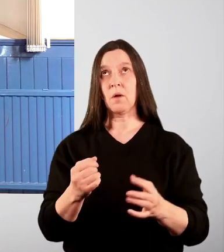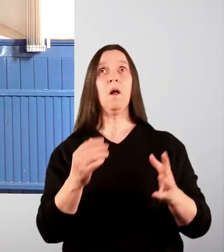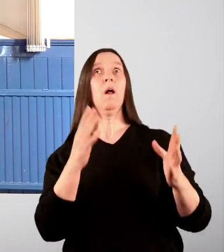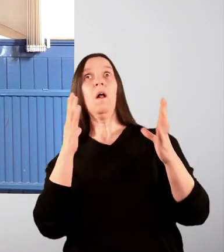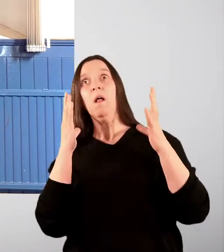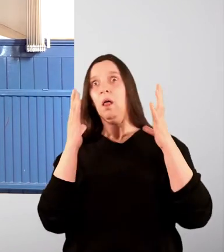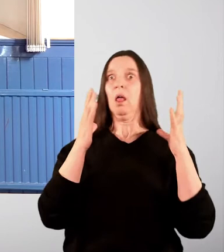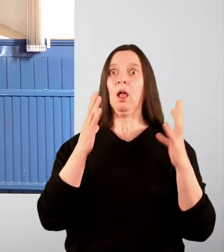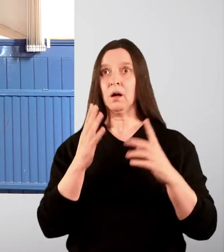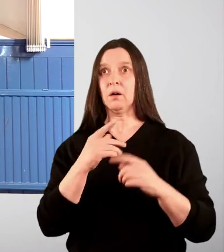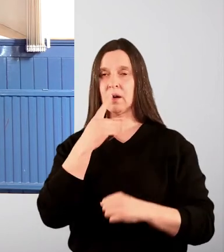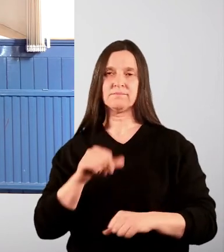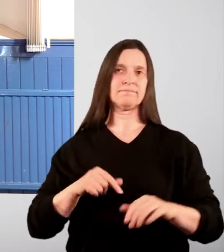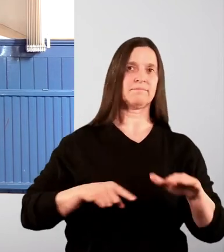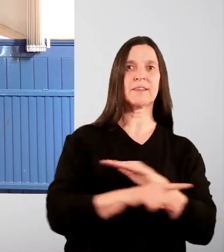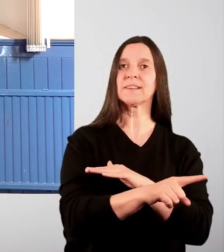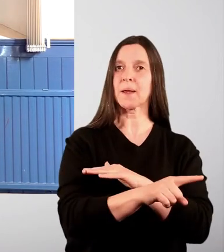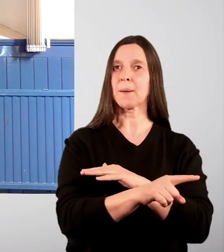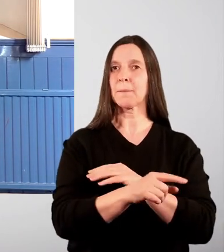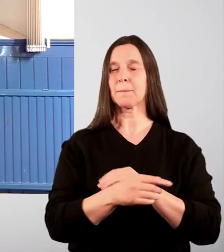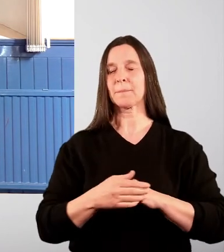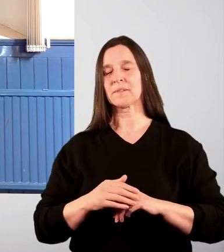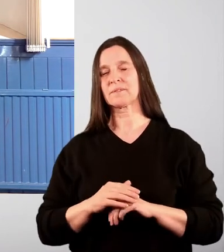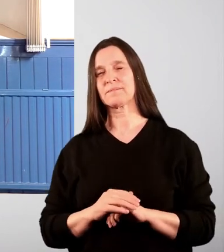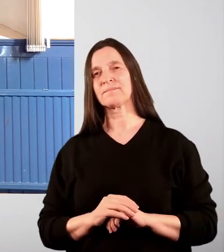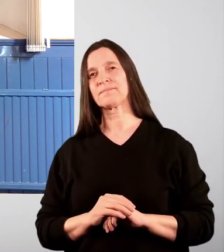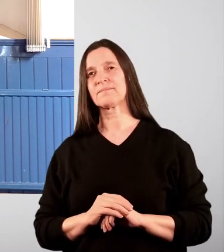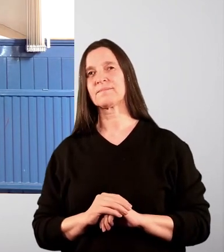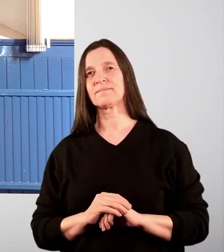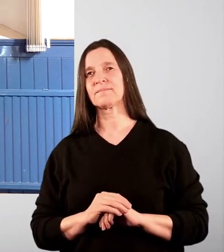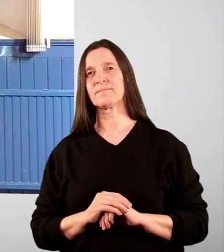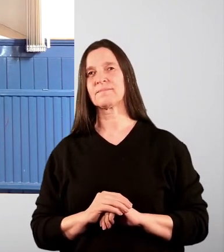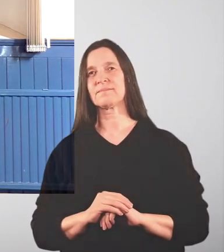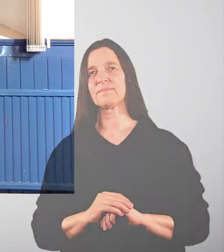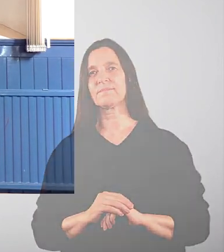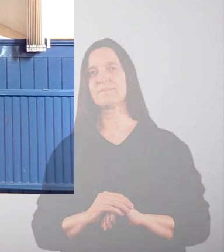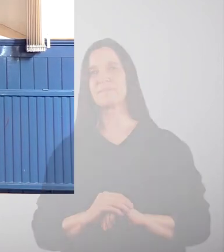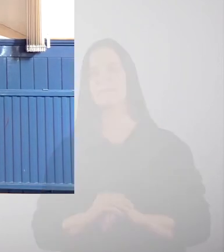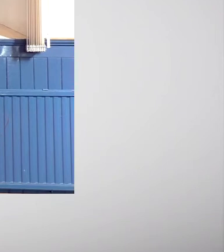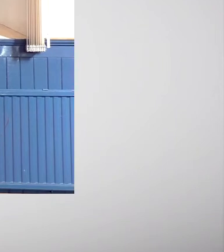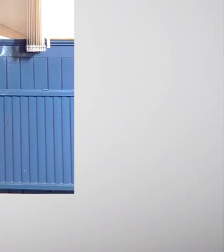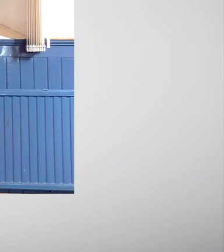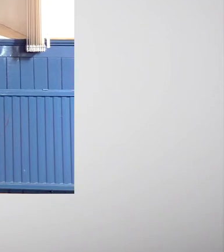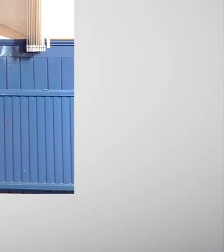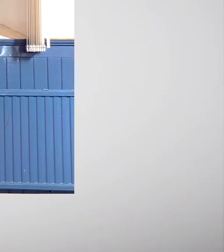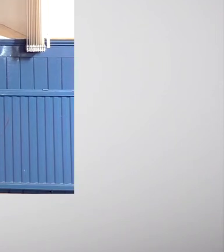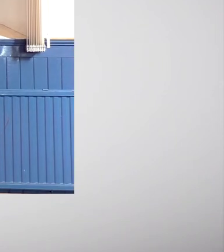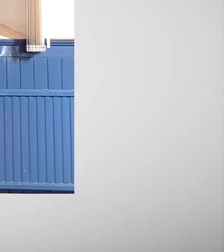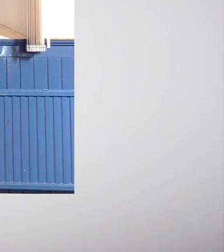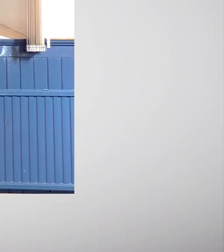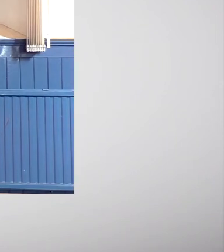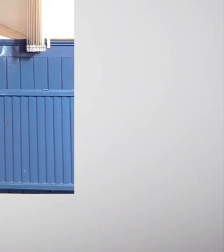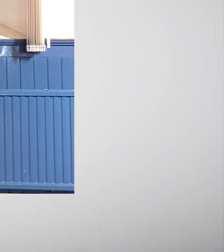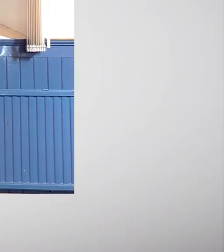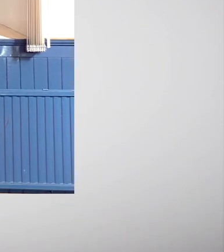The beauty of this, though, is if your attacker grabs you and he's got a hold of you, you can do the same move, but there's no point in striking one ear. You may as